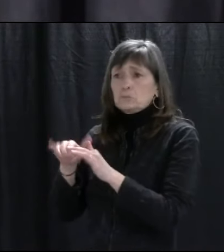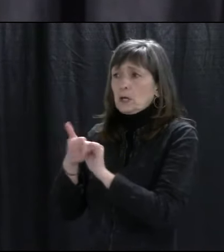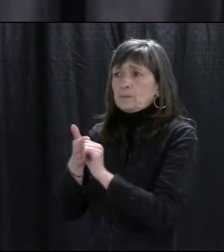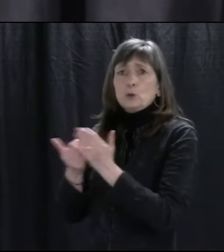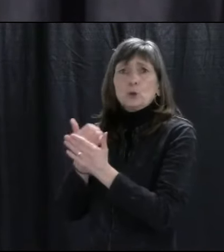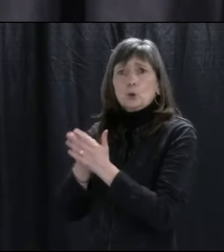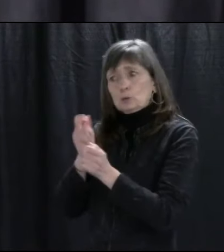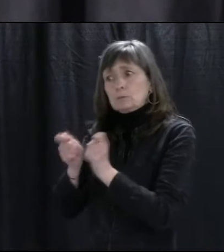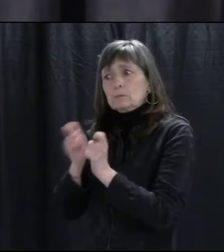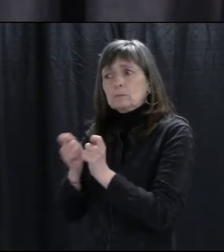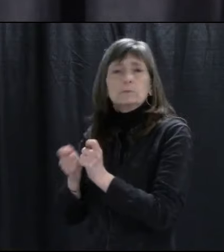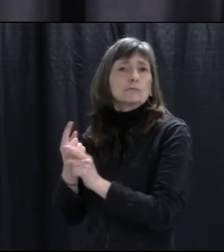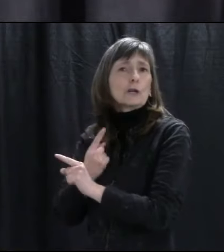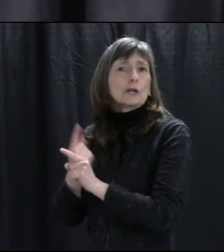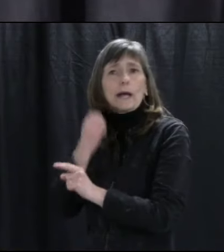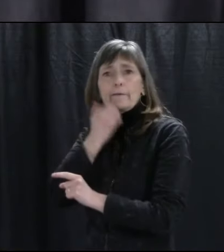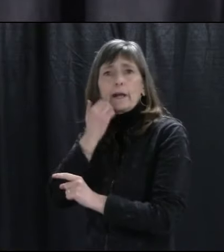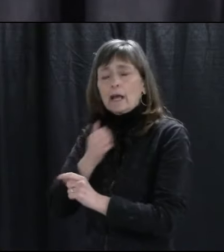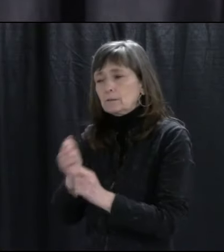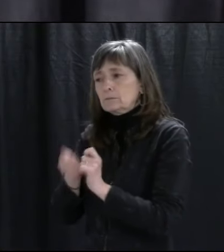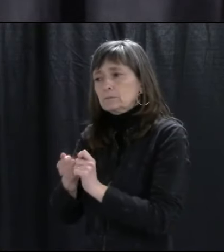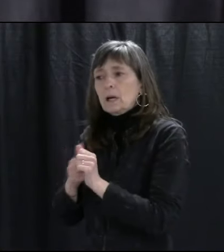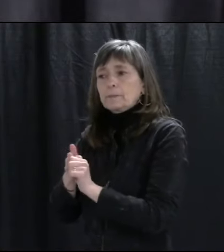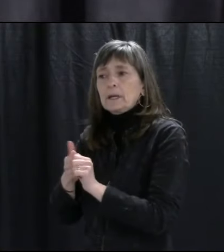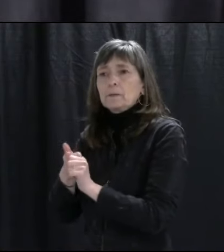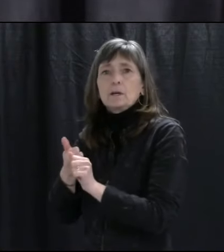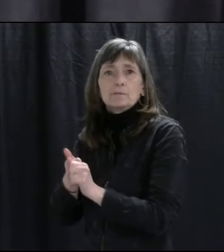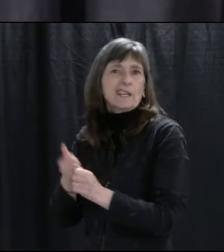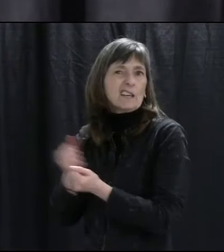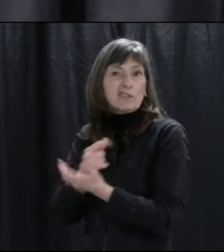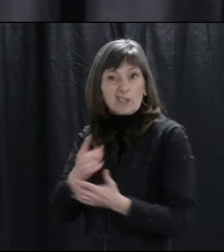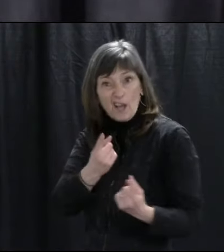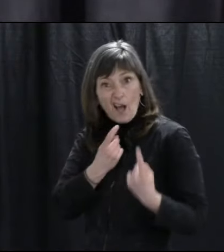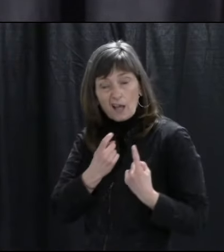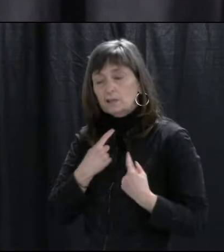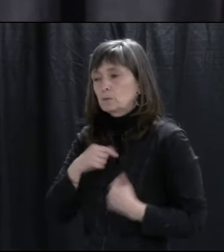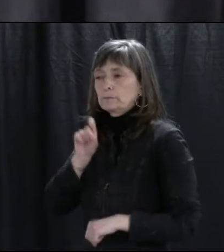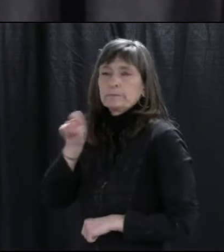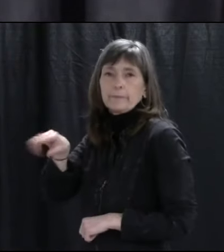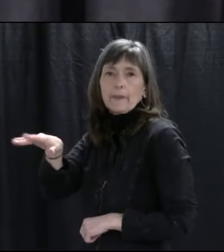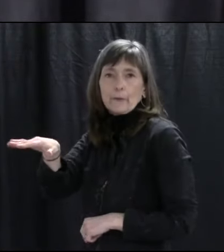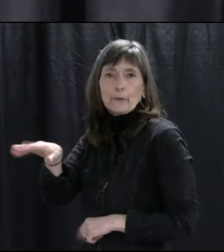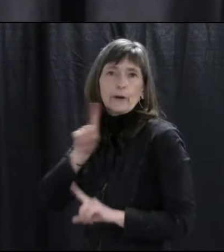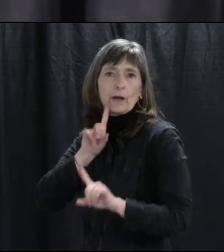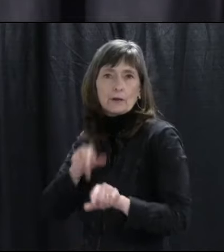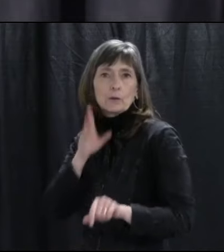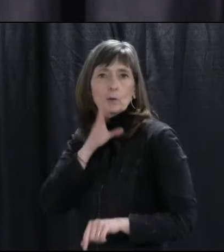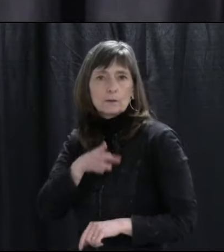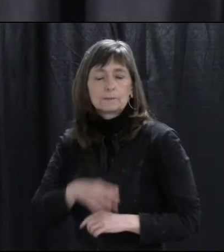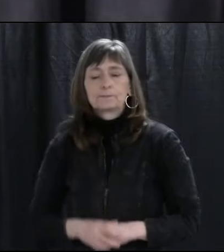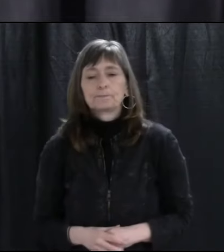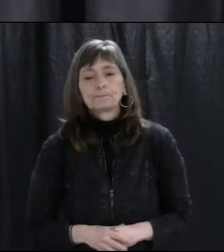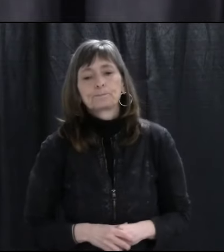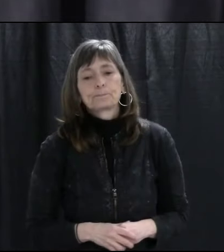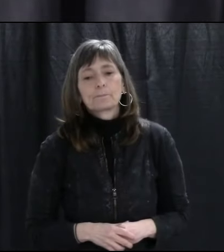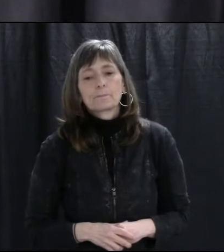regularly, and it should answer the bulk of your questions. Now, yesterday during some